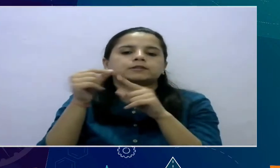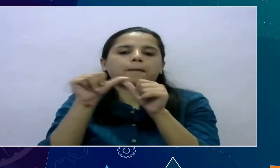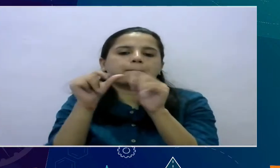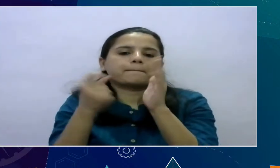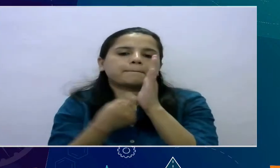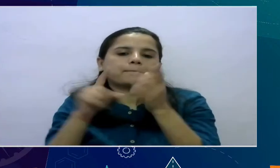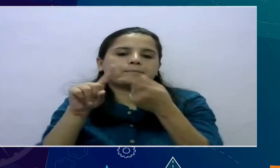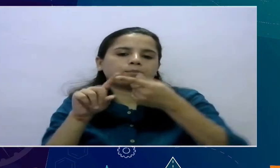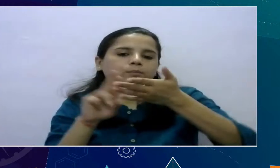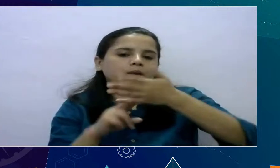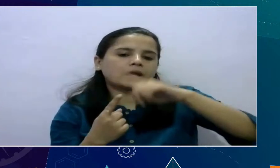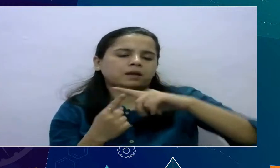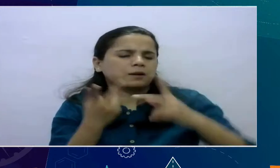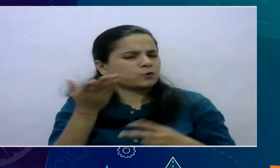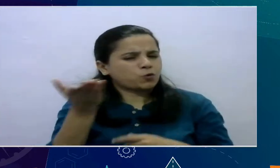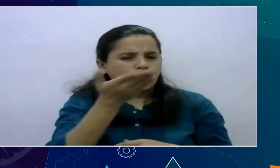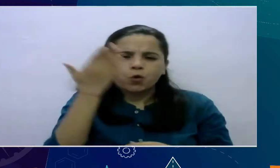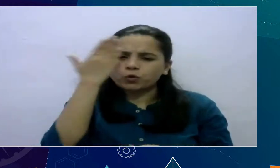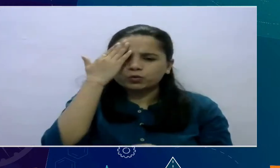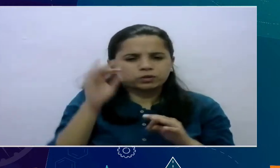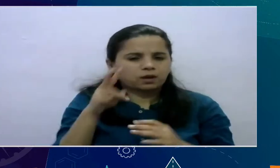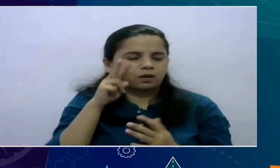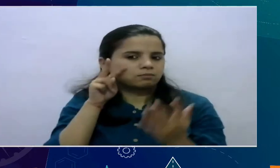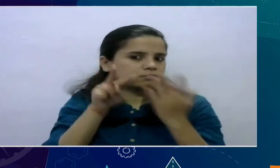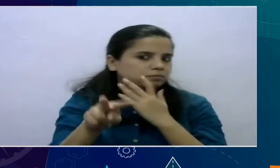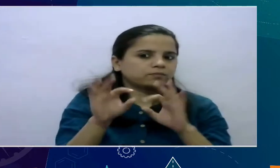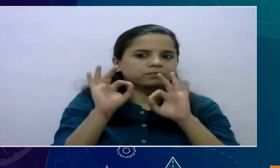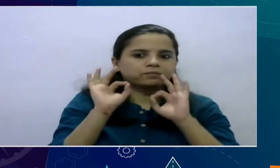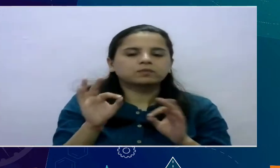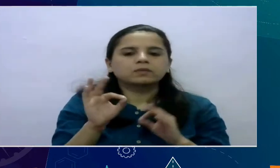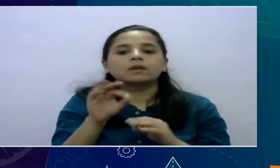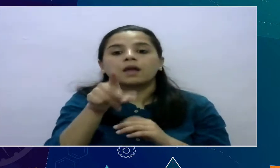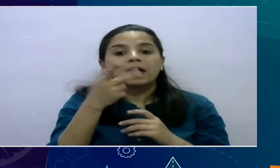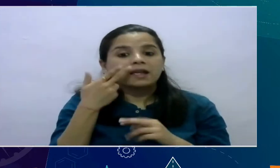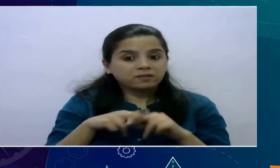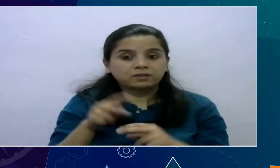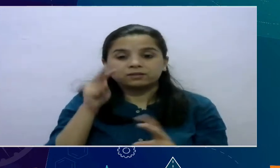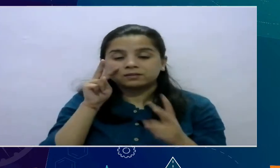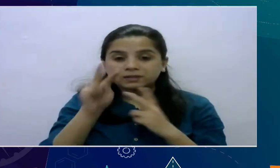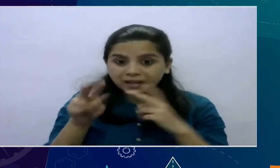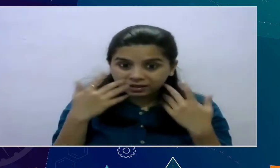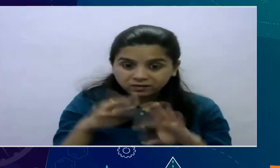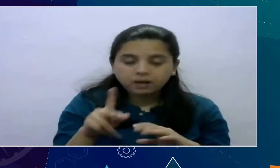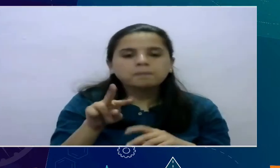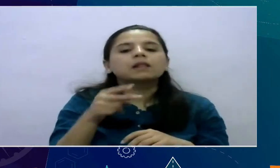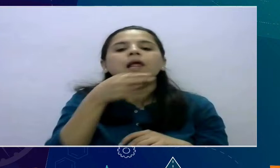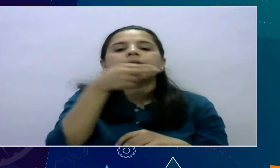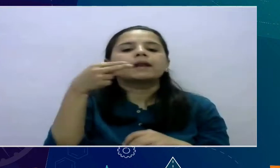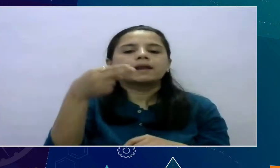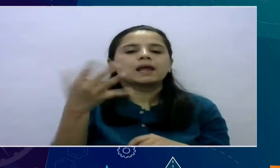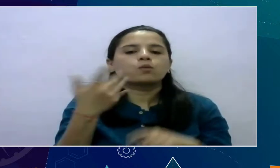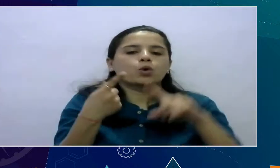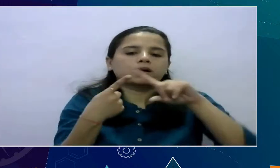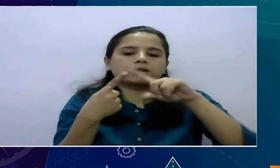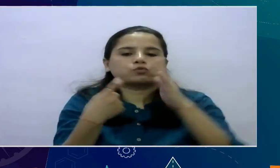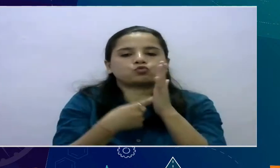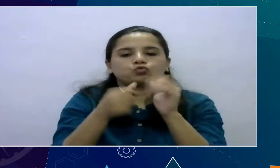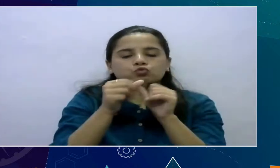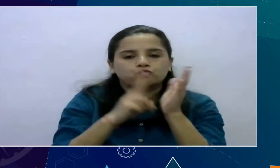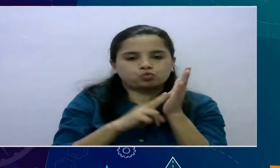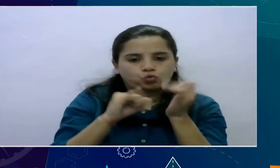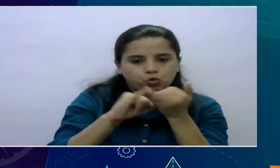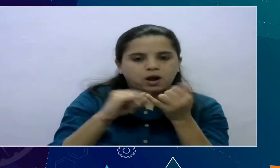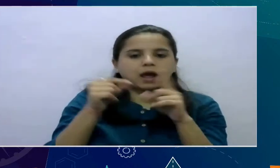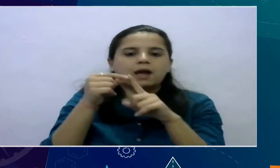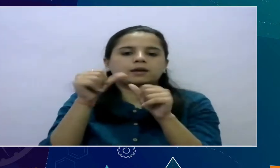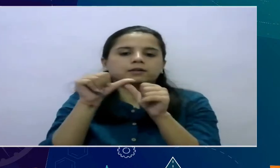Transparent. You already know that if something you can see it clearly, then we call it as transparent. In the second one, where I